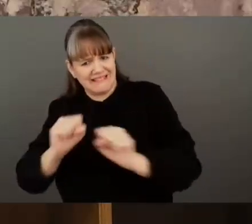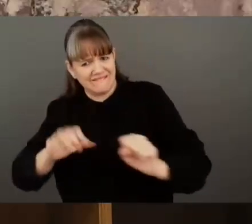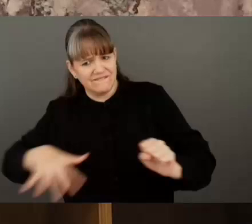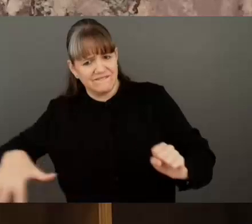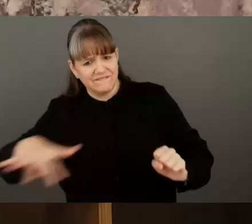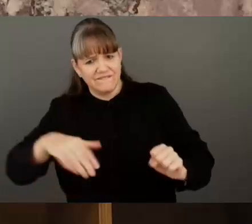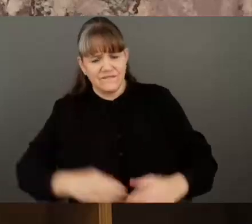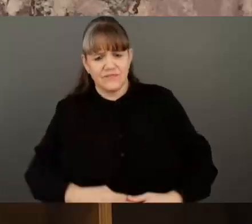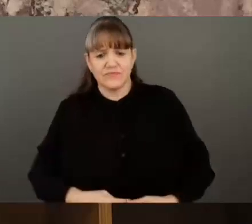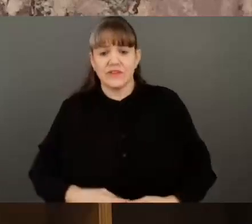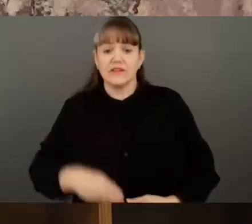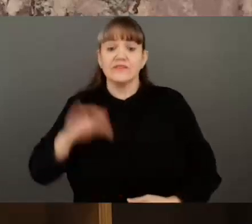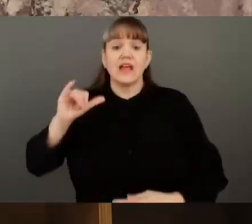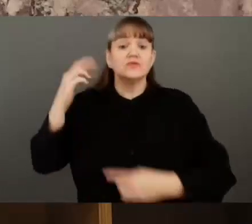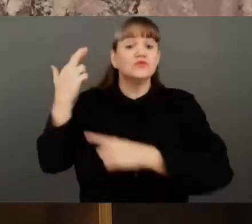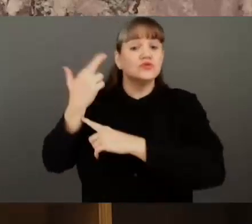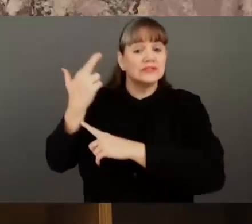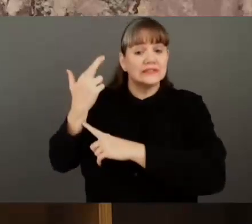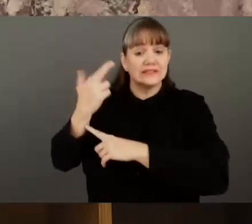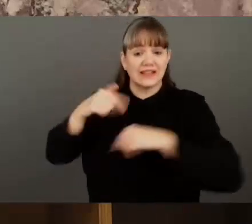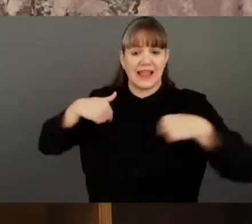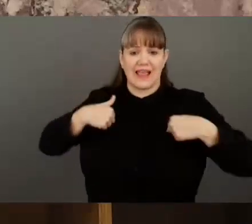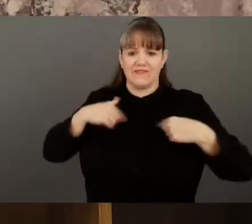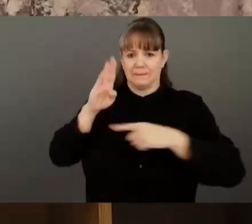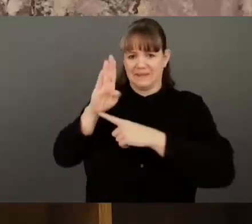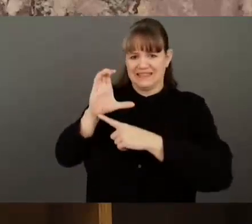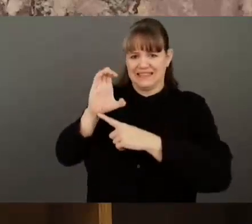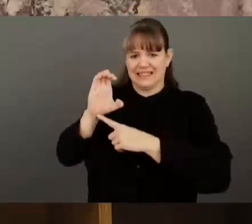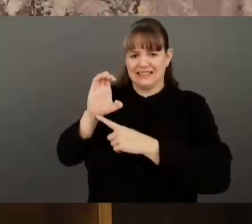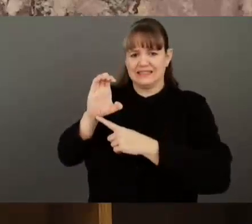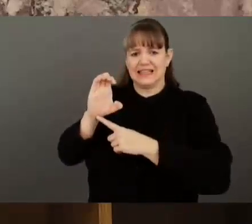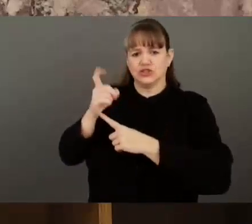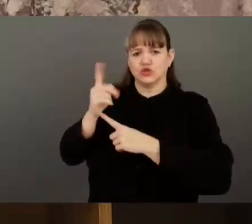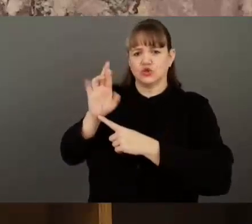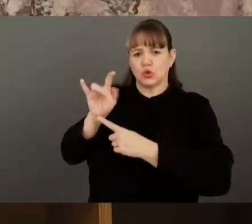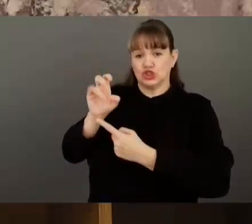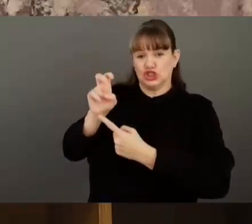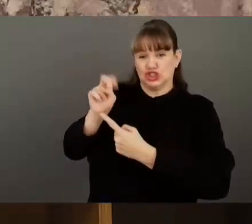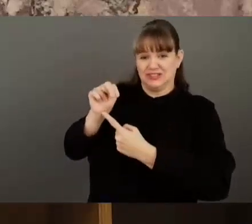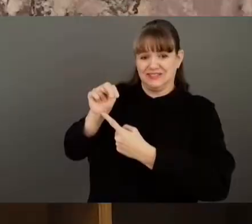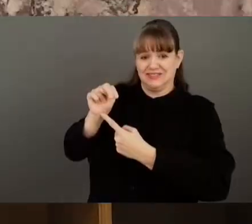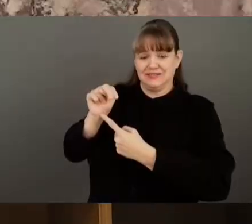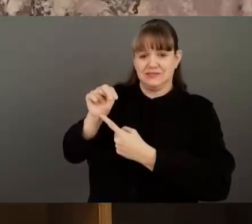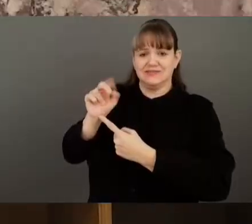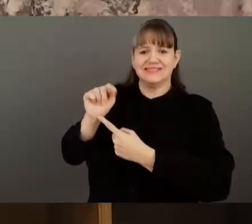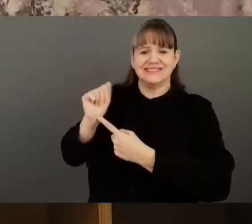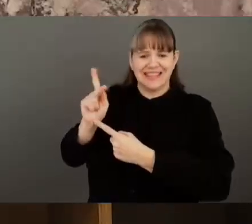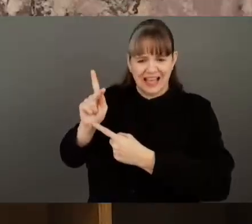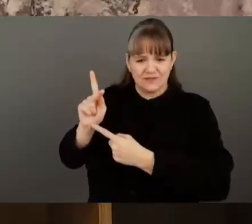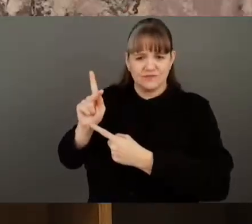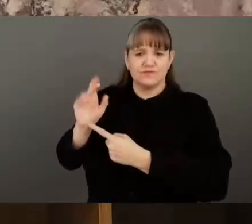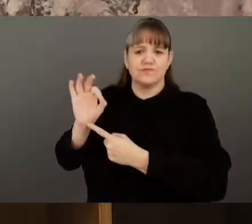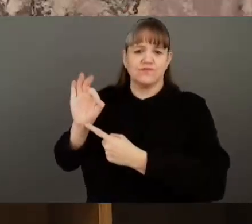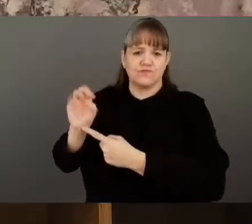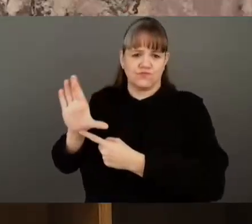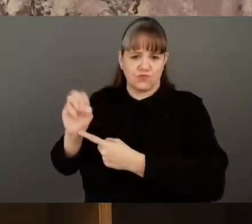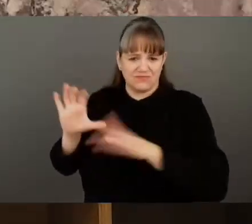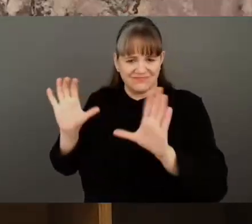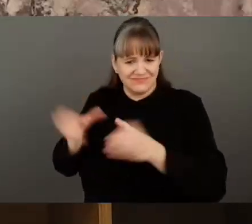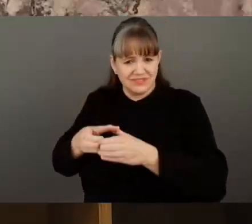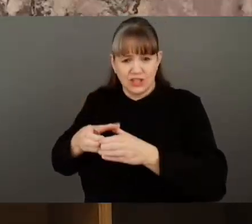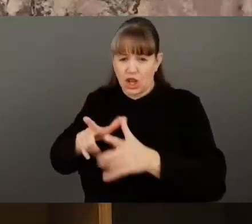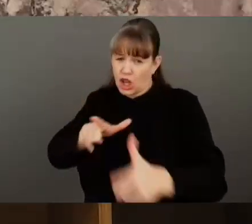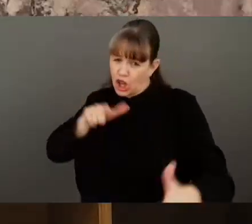Extortion Task Force, which represents one of the largest task forces ever assembled in BC history, that includes